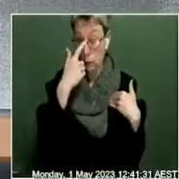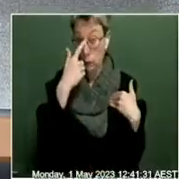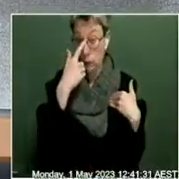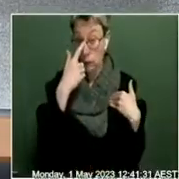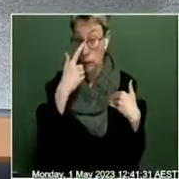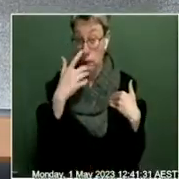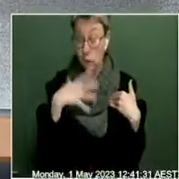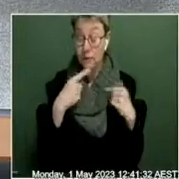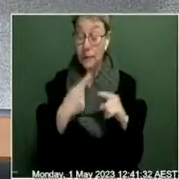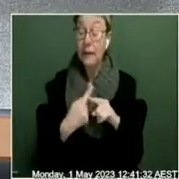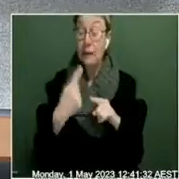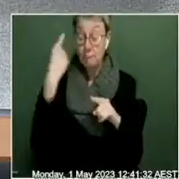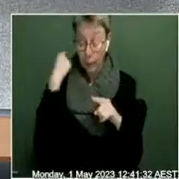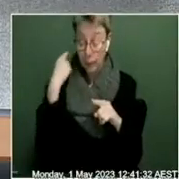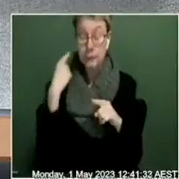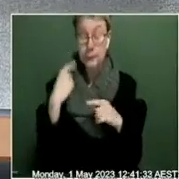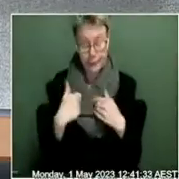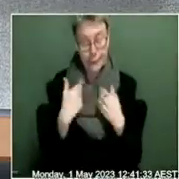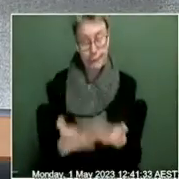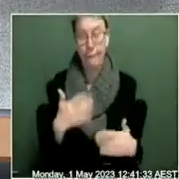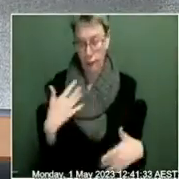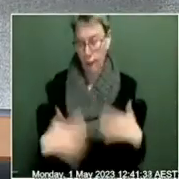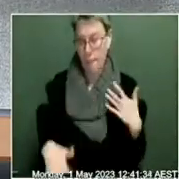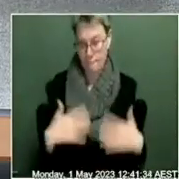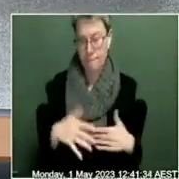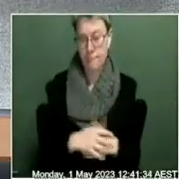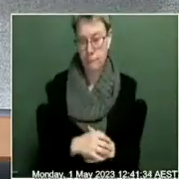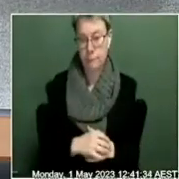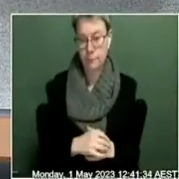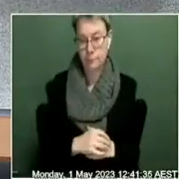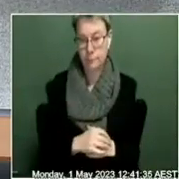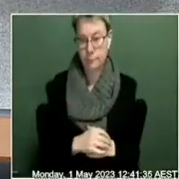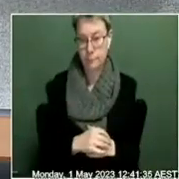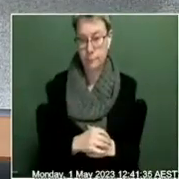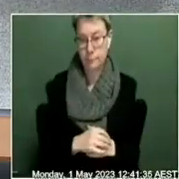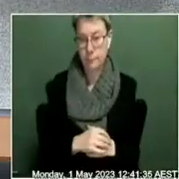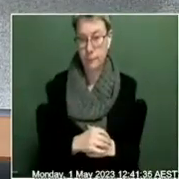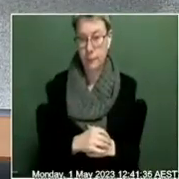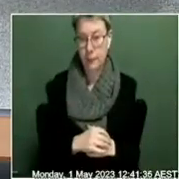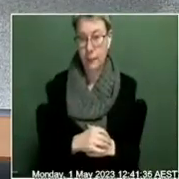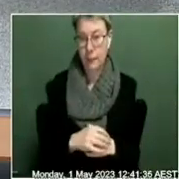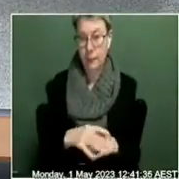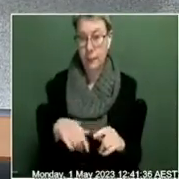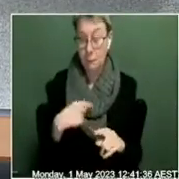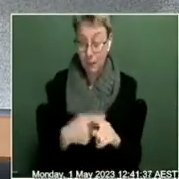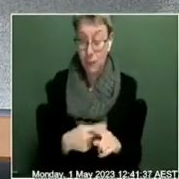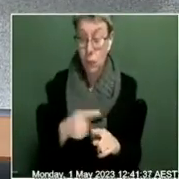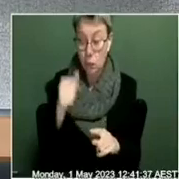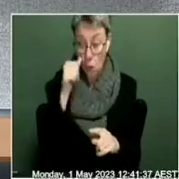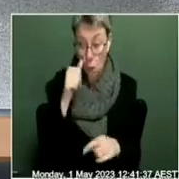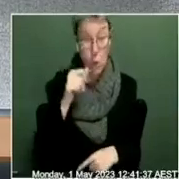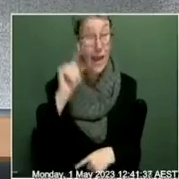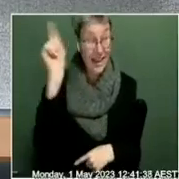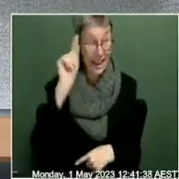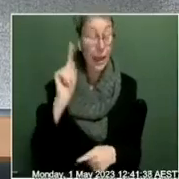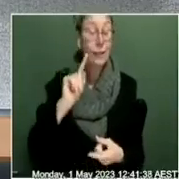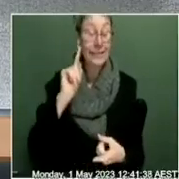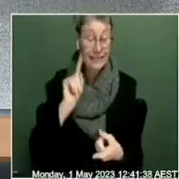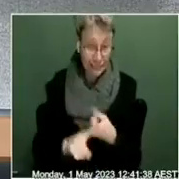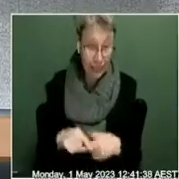harms that are still being experienced by First Peoples, and that the importance of having a culturally safe health and